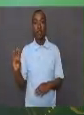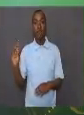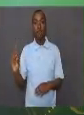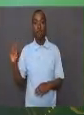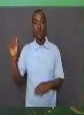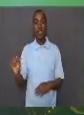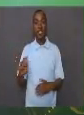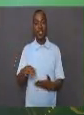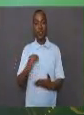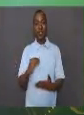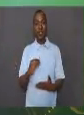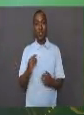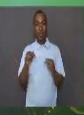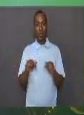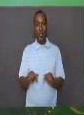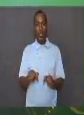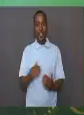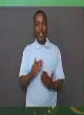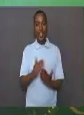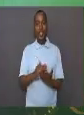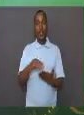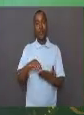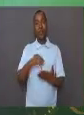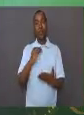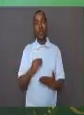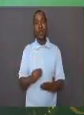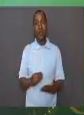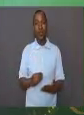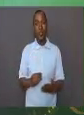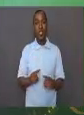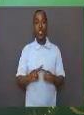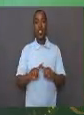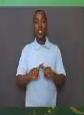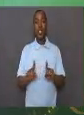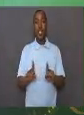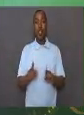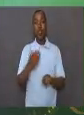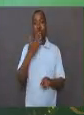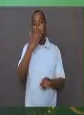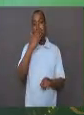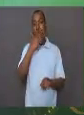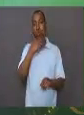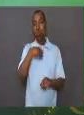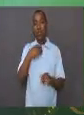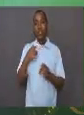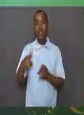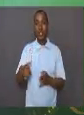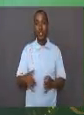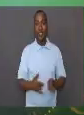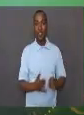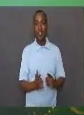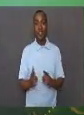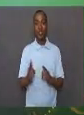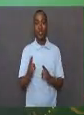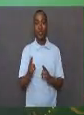In this lesson, we will learn about different heat techniques used